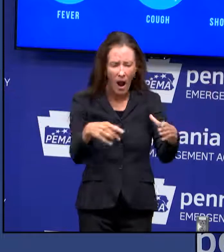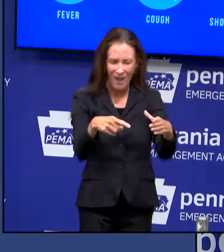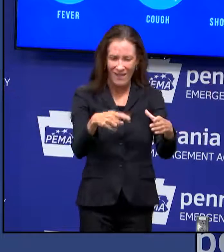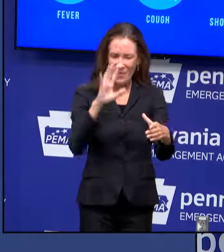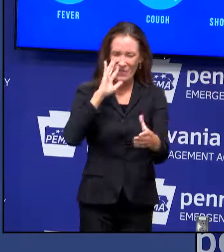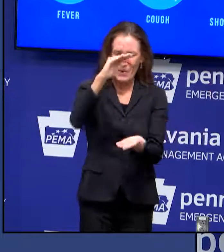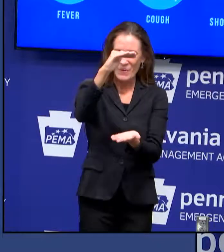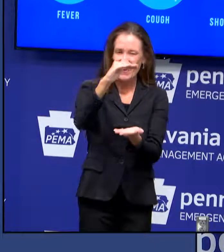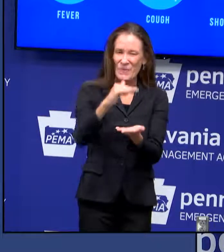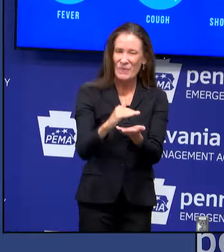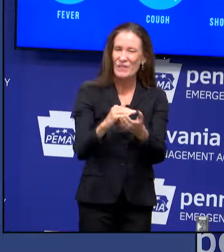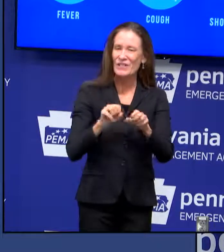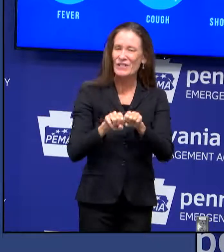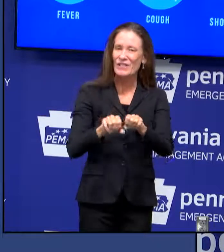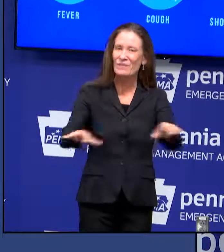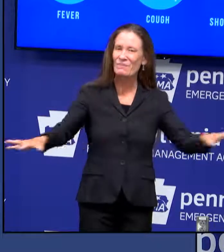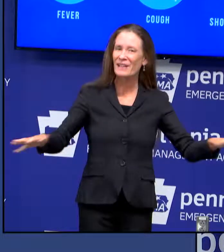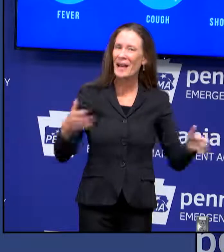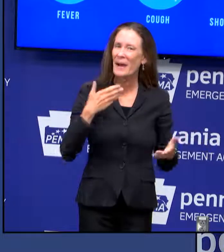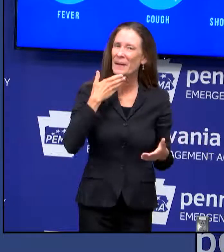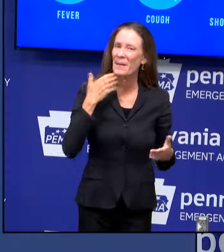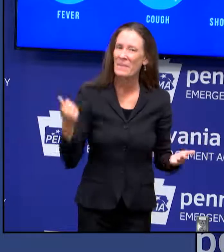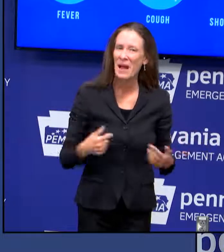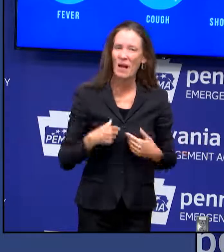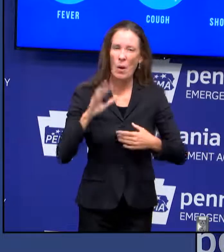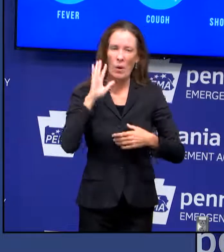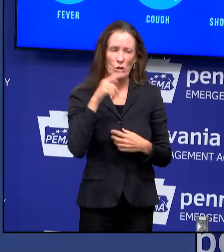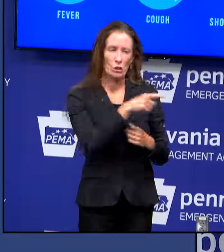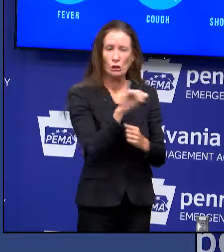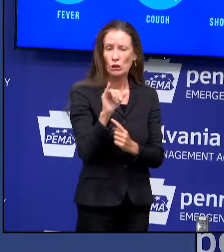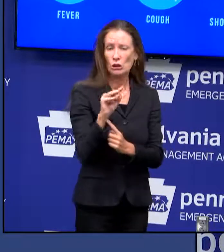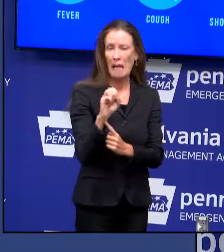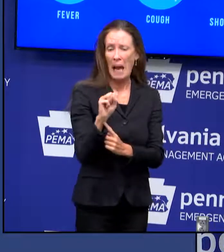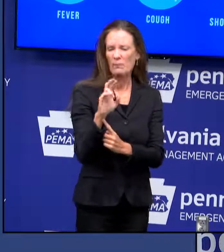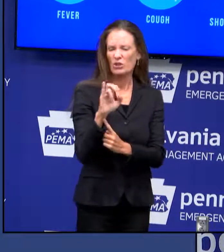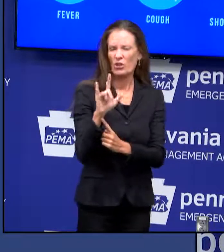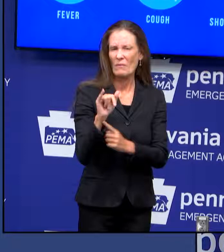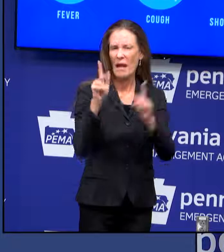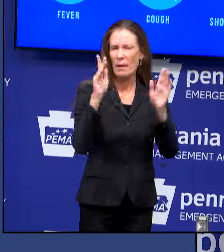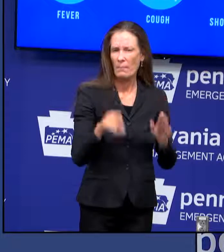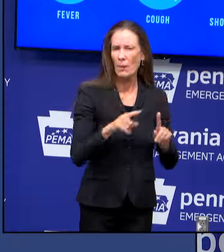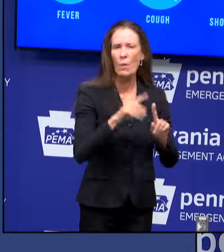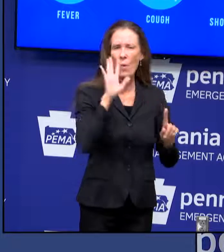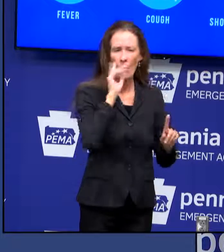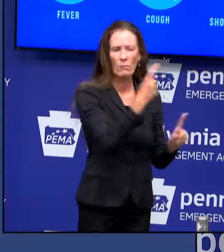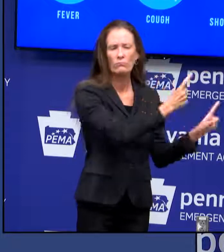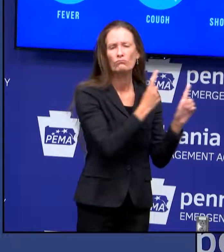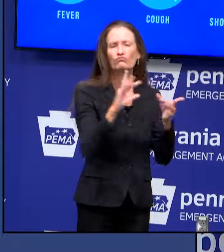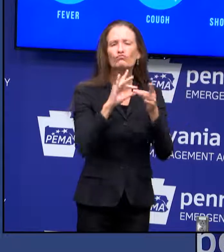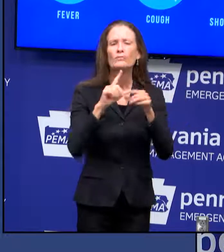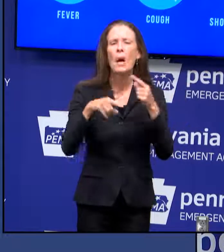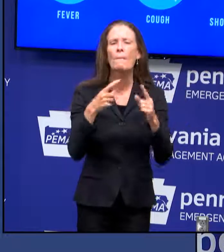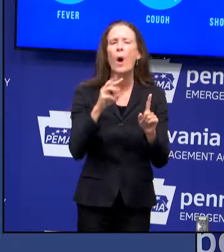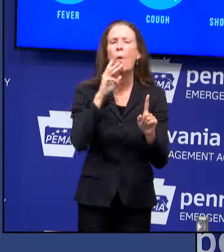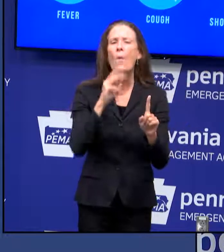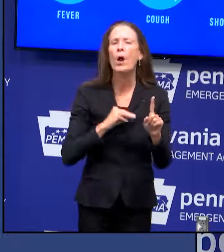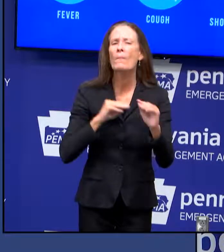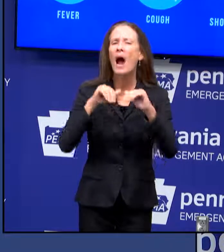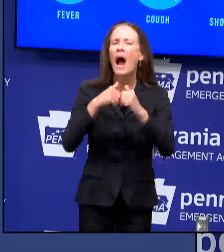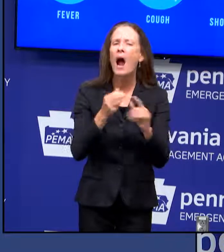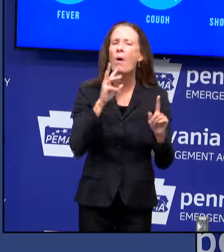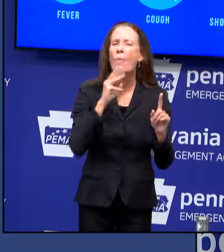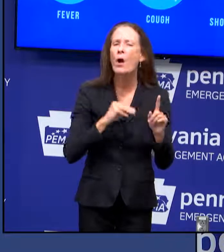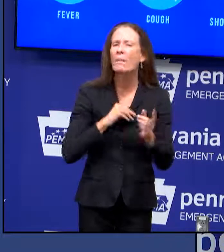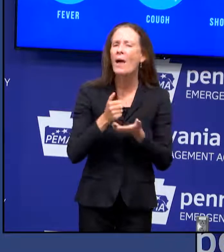from Jamie Riley and hear how Walmart is contributing to our effort. But first, I want to turn things over to Dr. Levine. So,